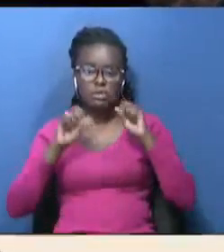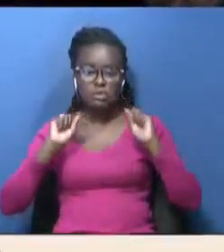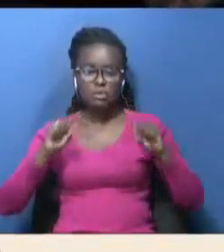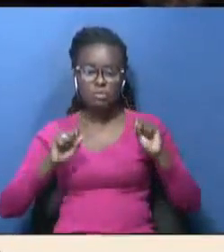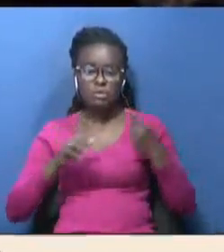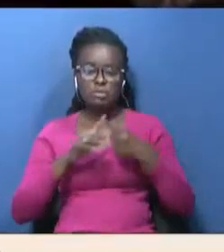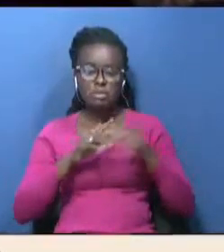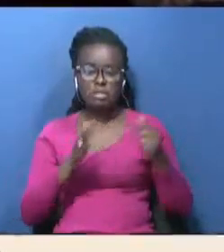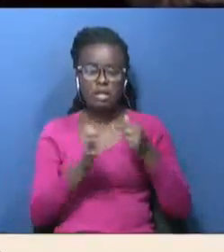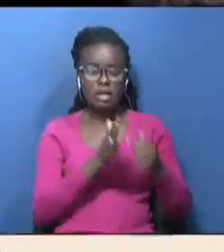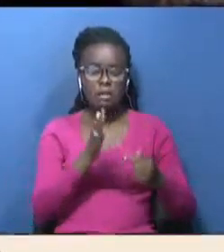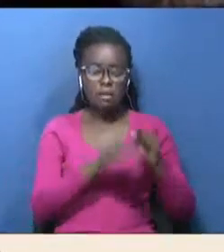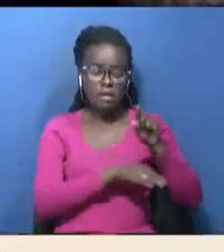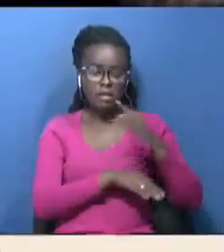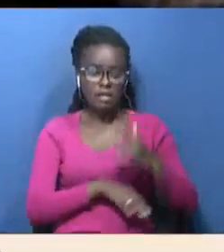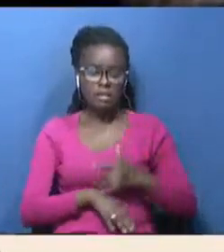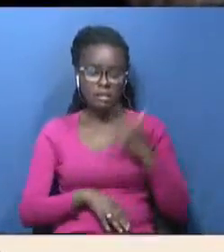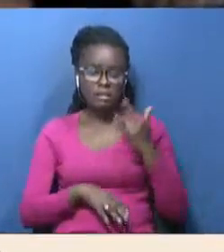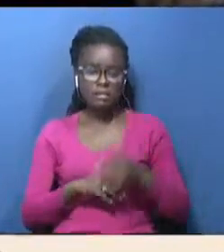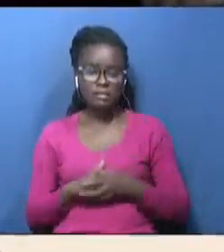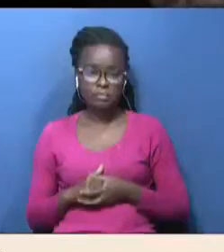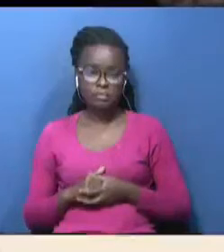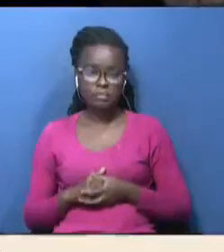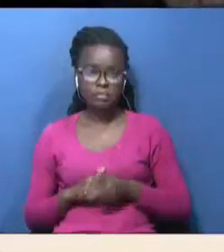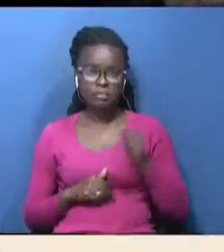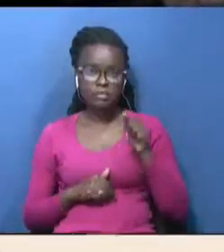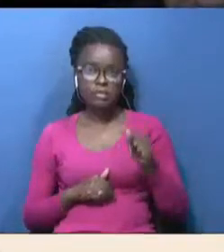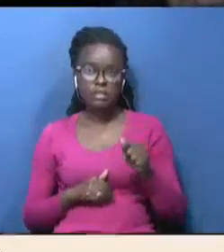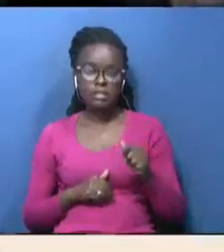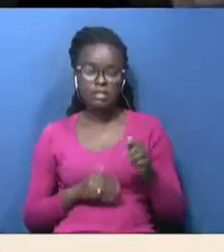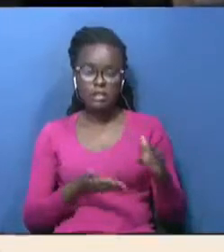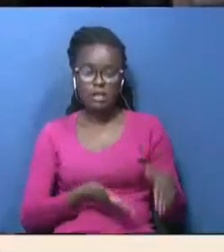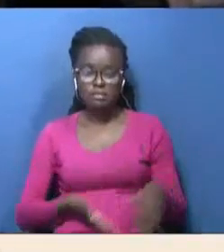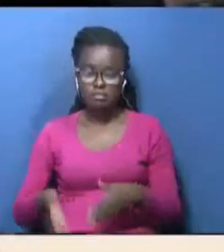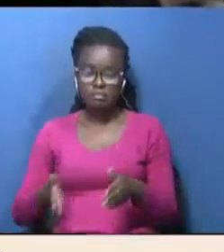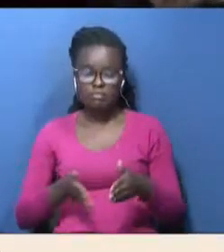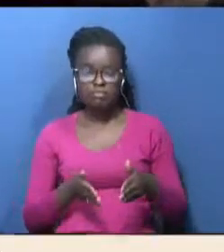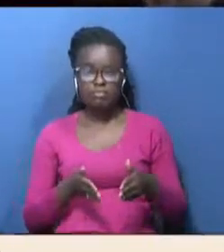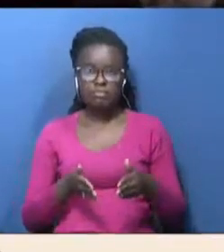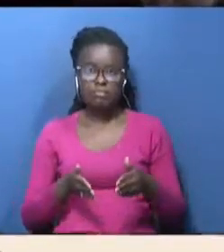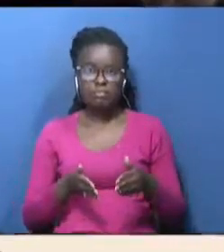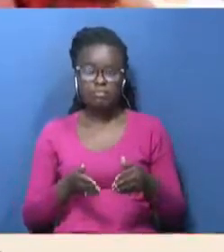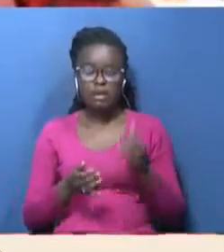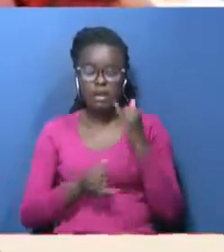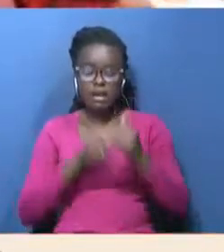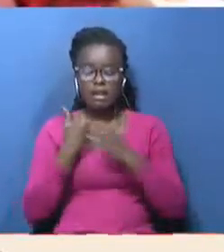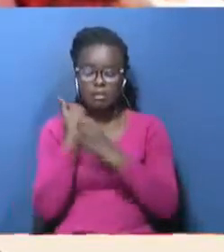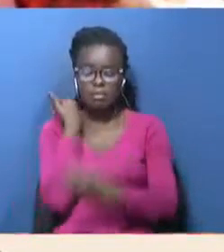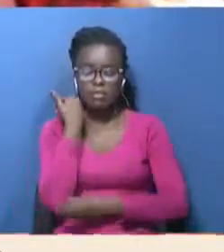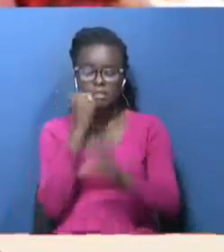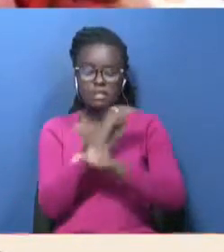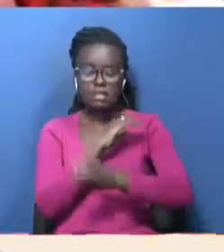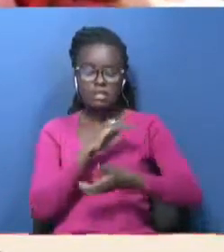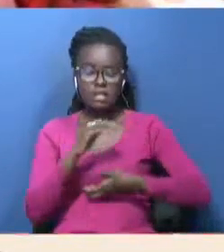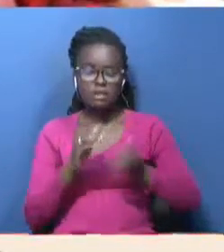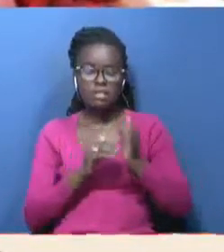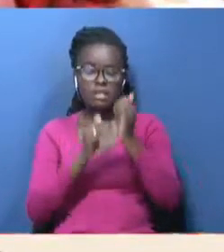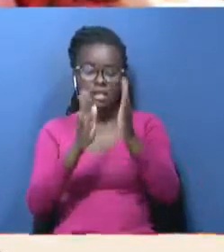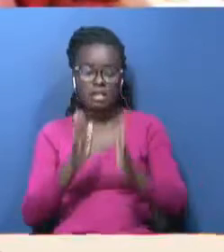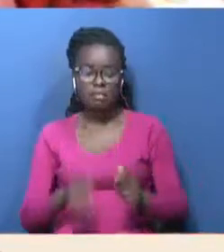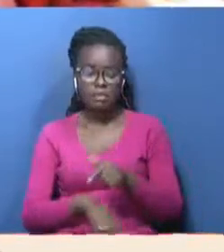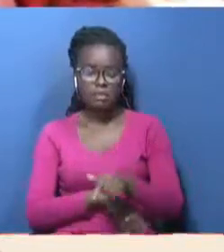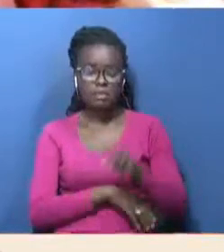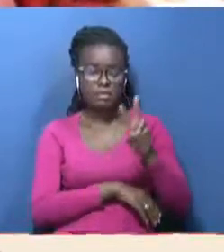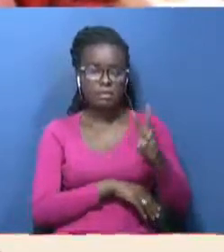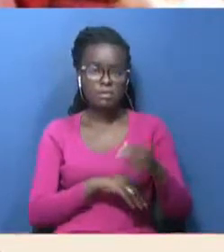kuanzisha viwanda vyao wao wenyewe. That is the route to dealing with poverty in our country. Atongoria aya